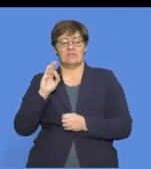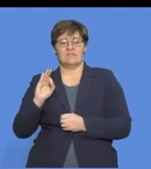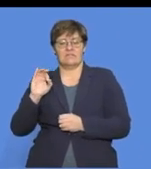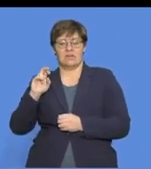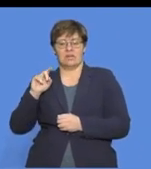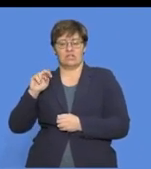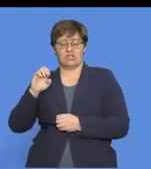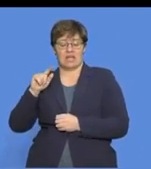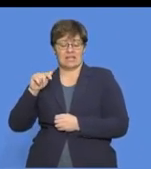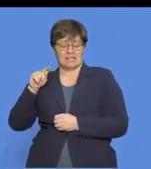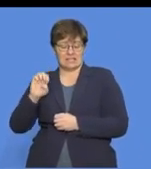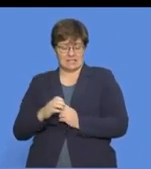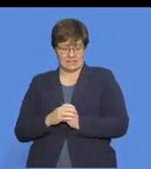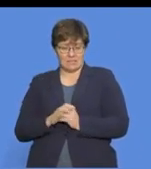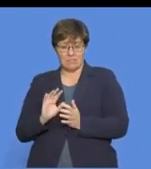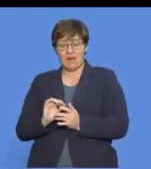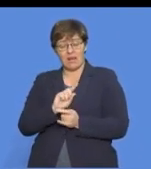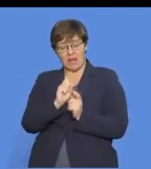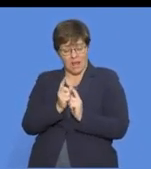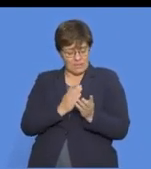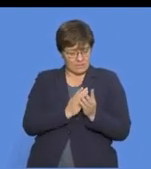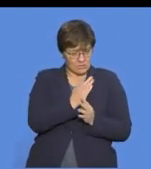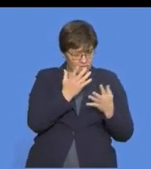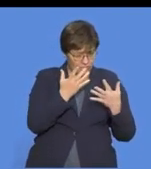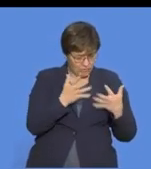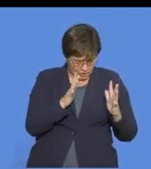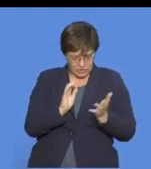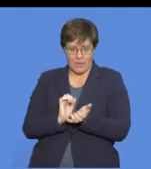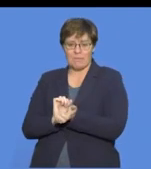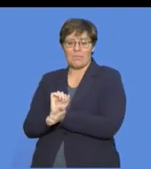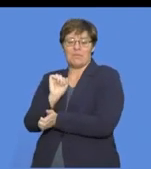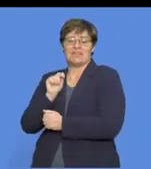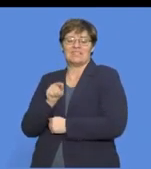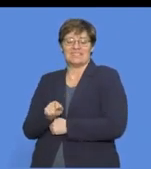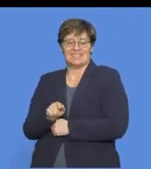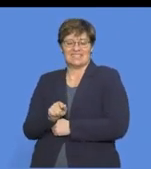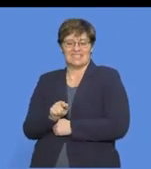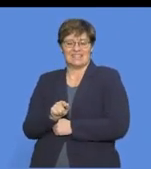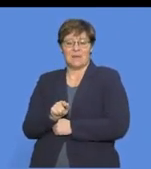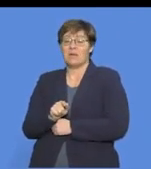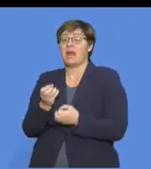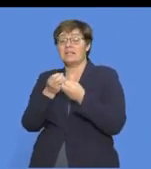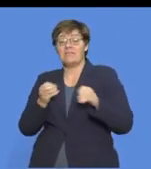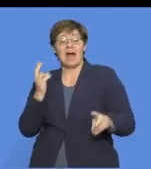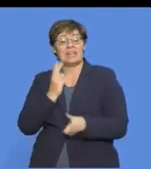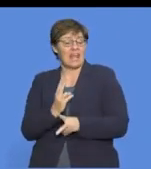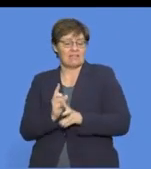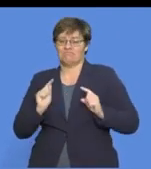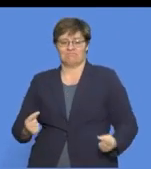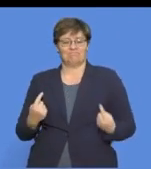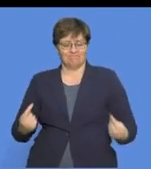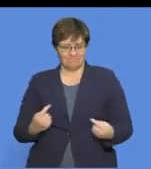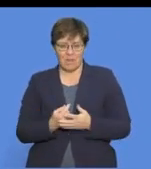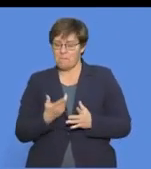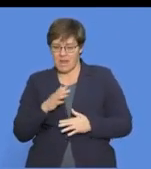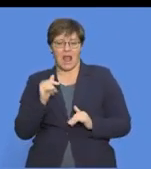differentiate. And once they are permanent tissues, they cannot divide. So you can think of